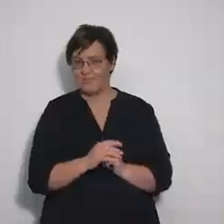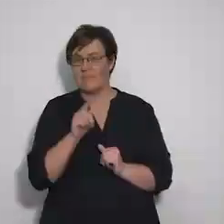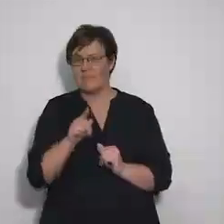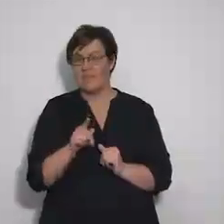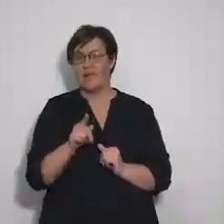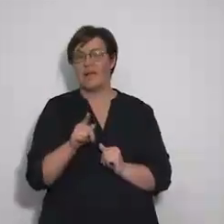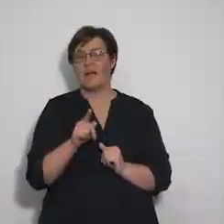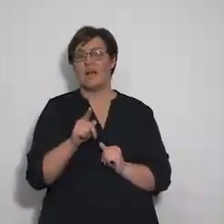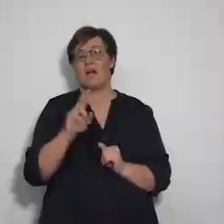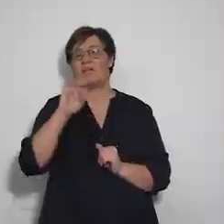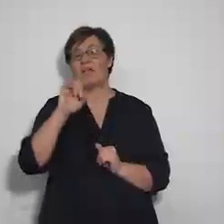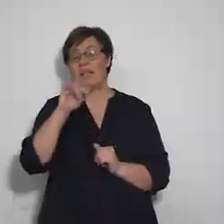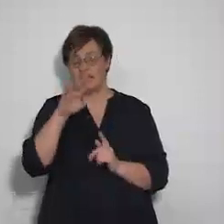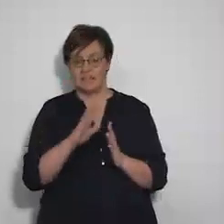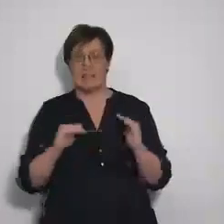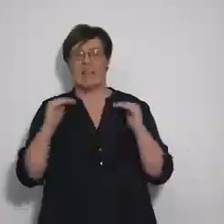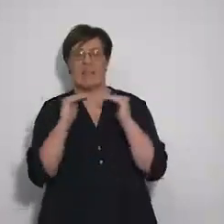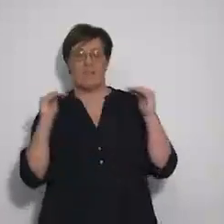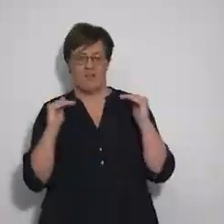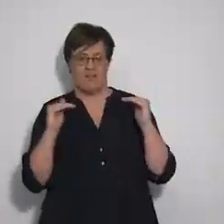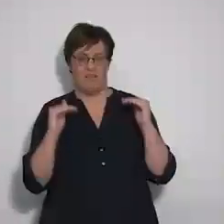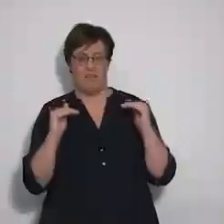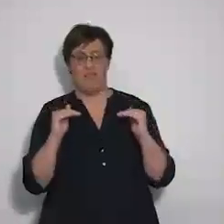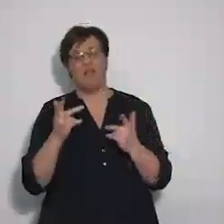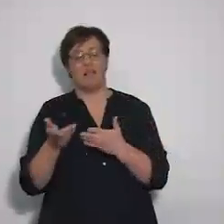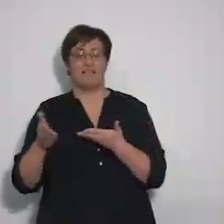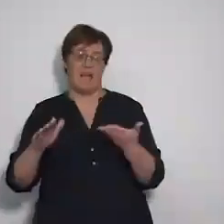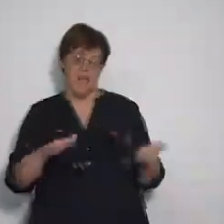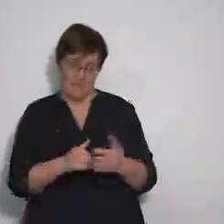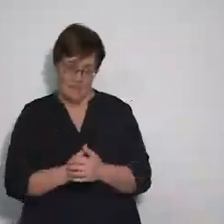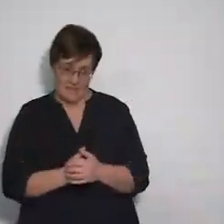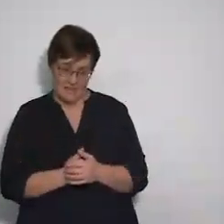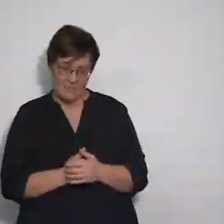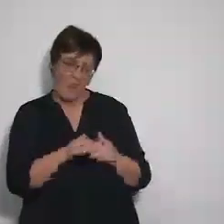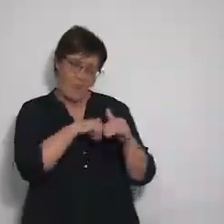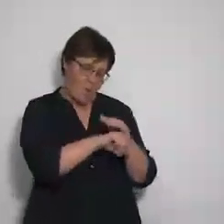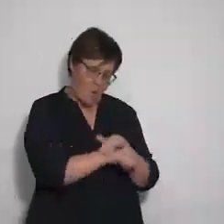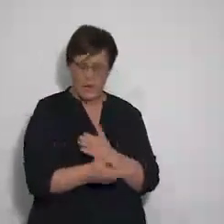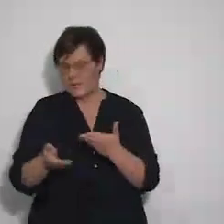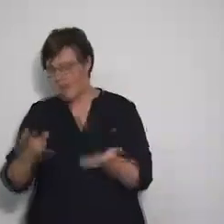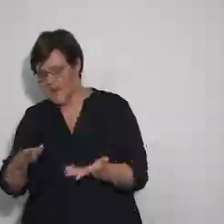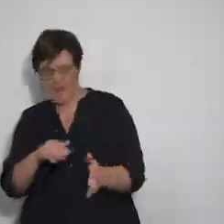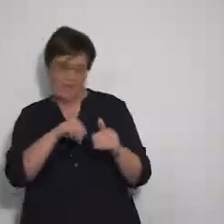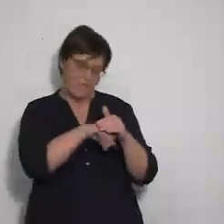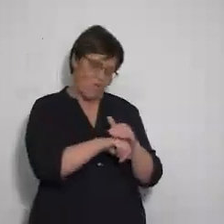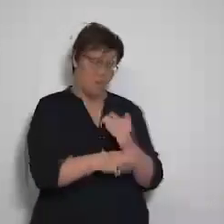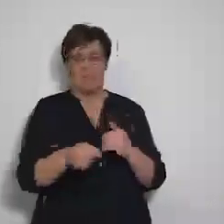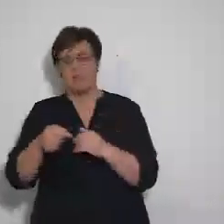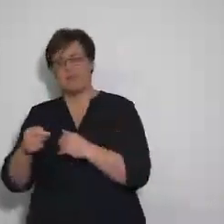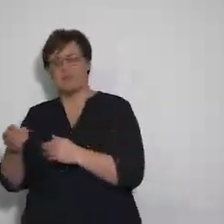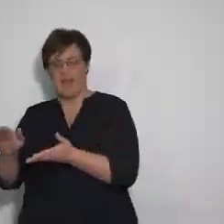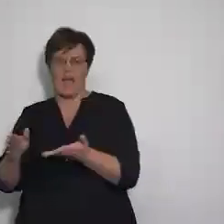would say that natality is now equal to mortality. We'll see a few changes